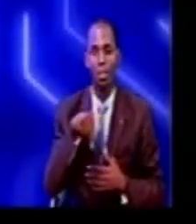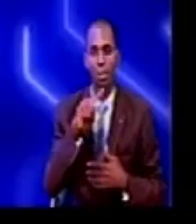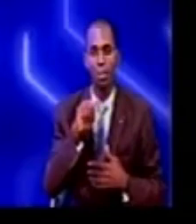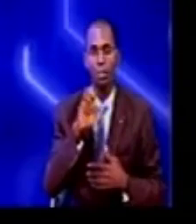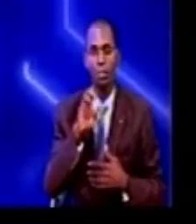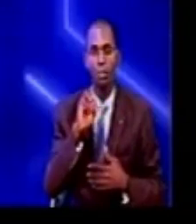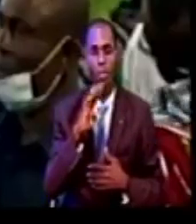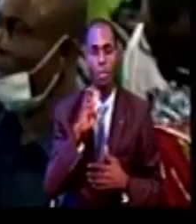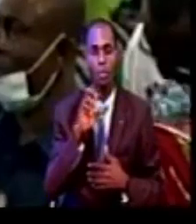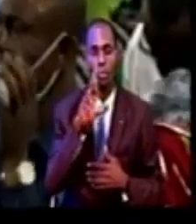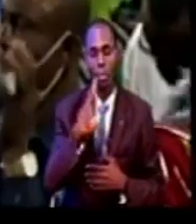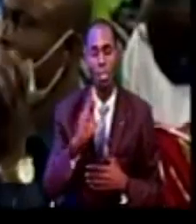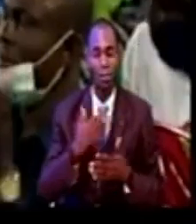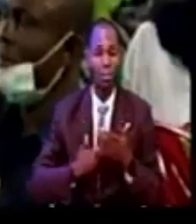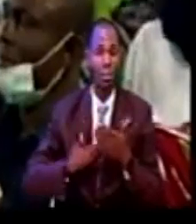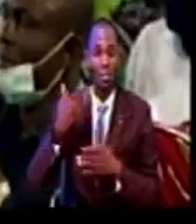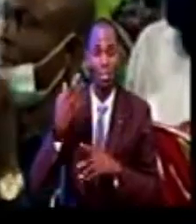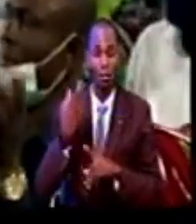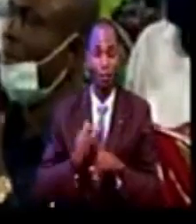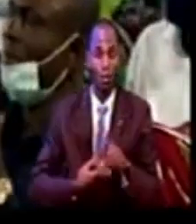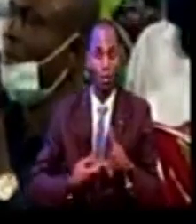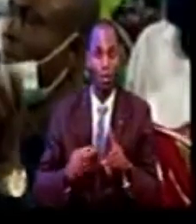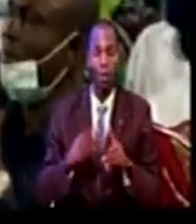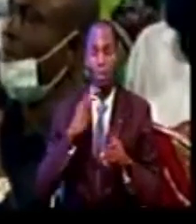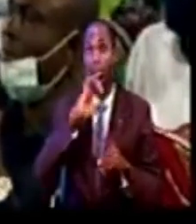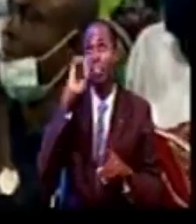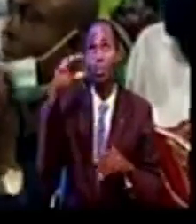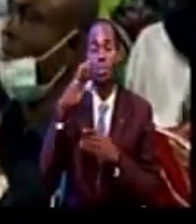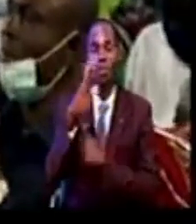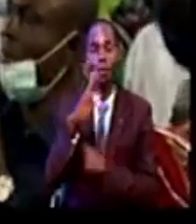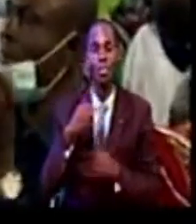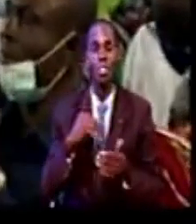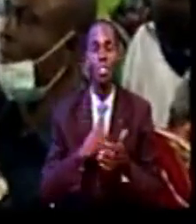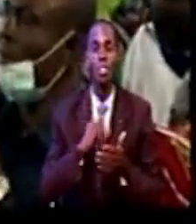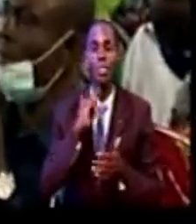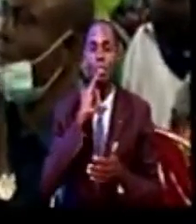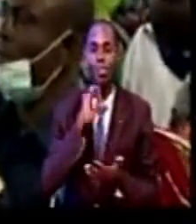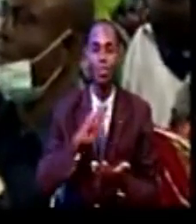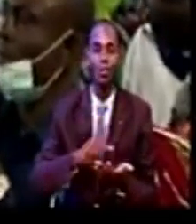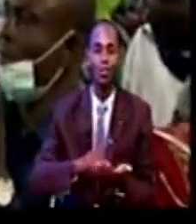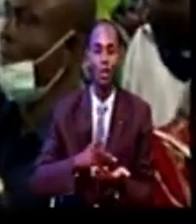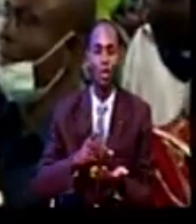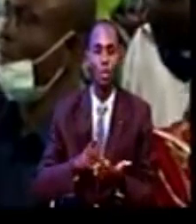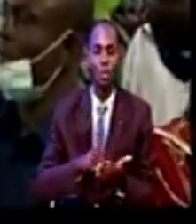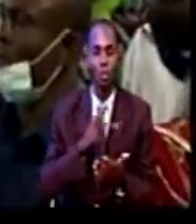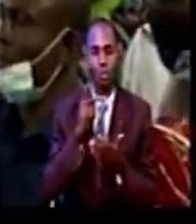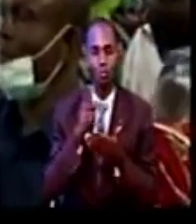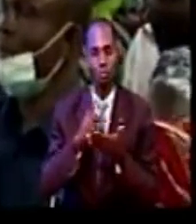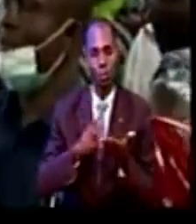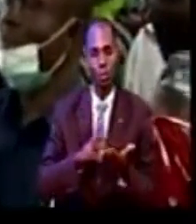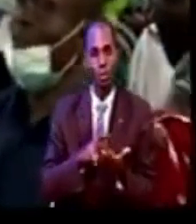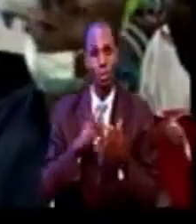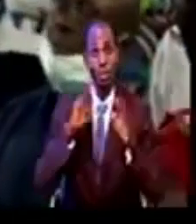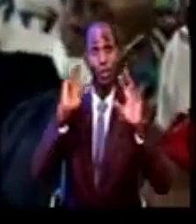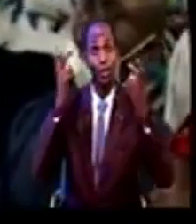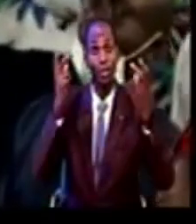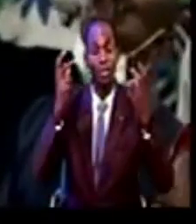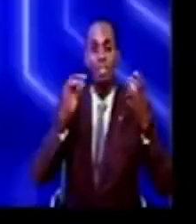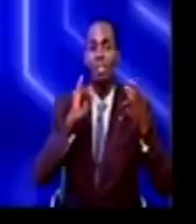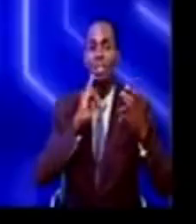month, September. By the grace of the Lord, it's double